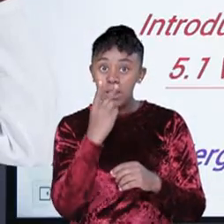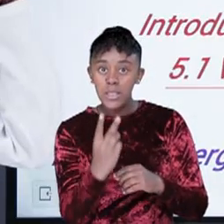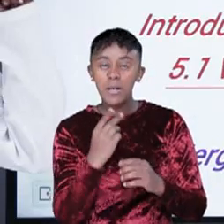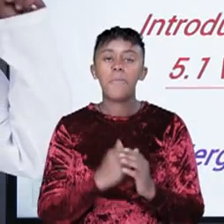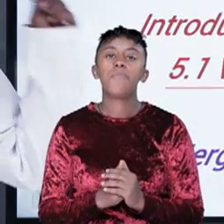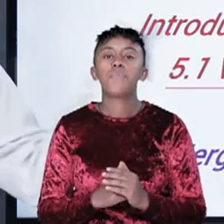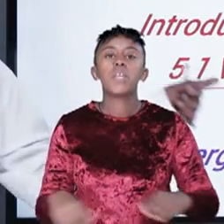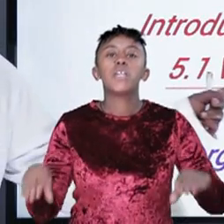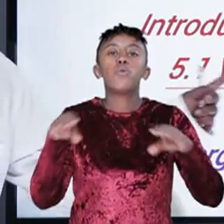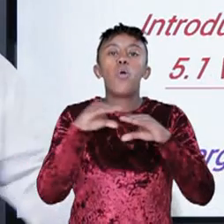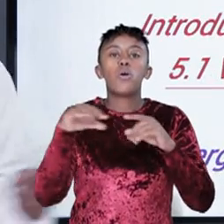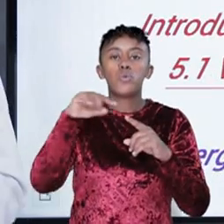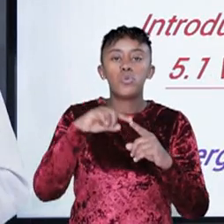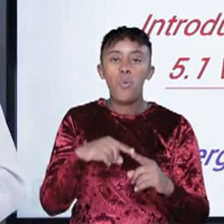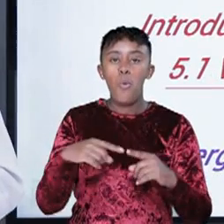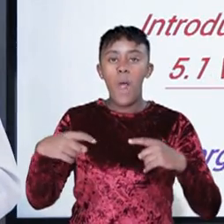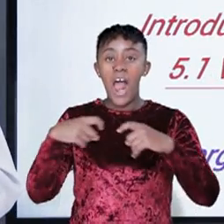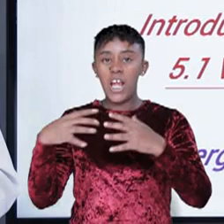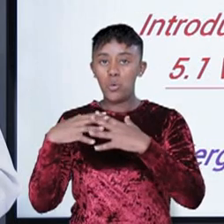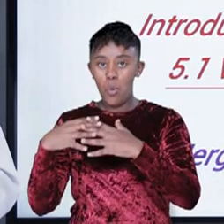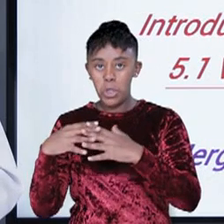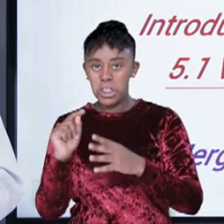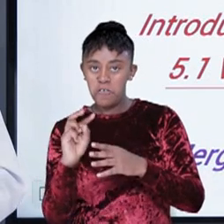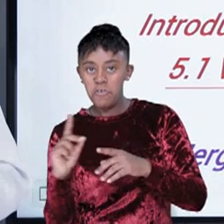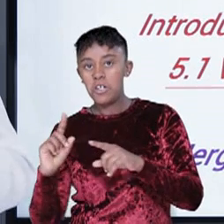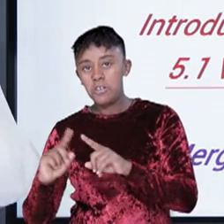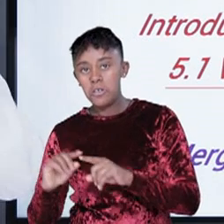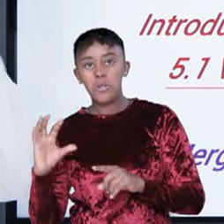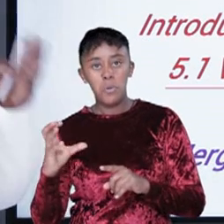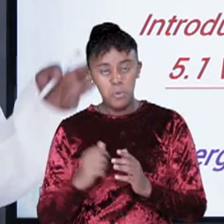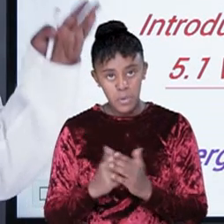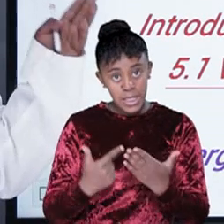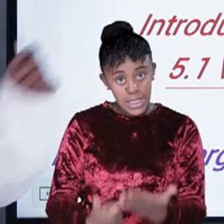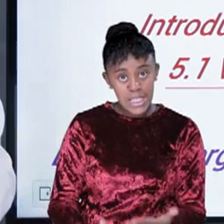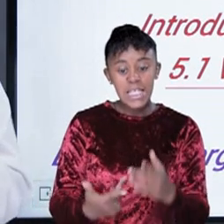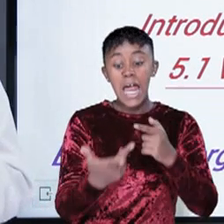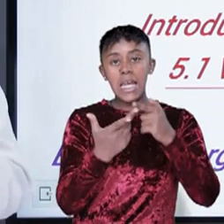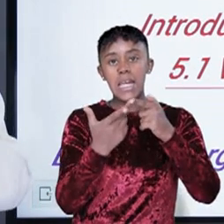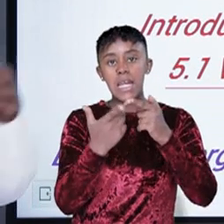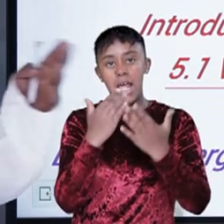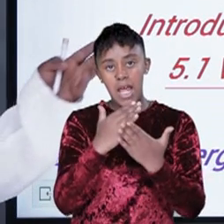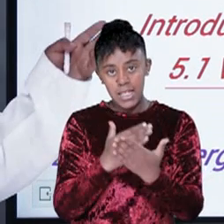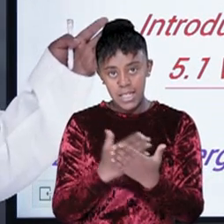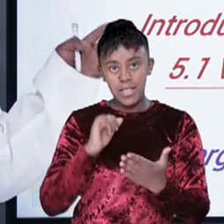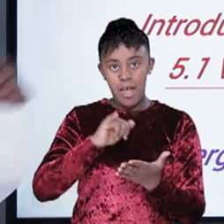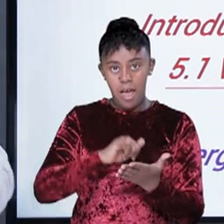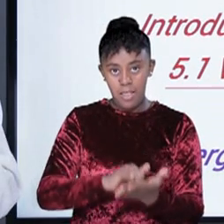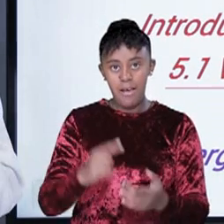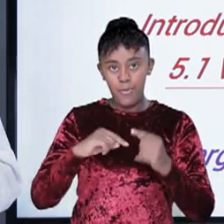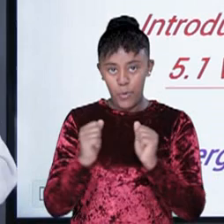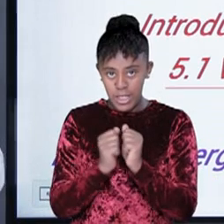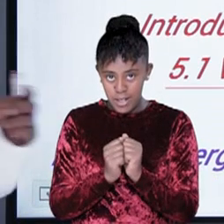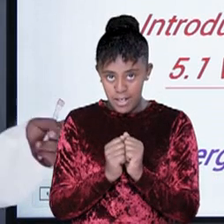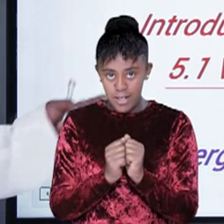about introduction to electronics. This is our third lesson that we come